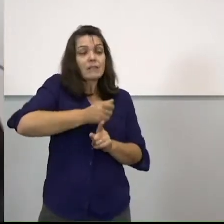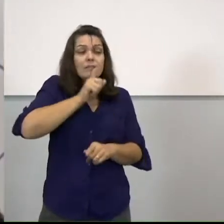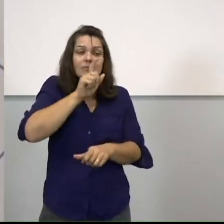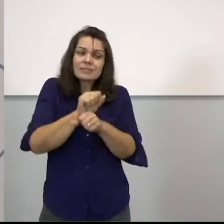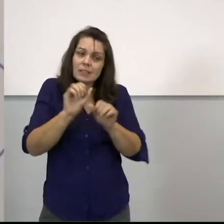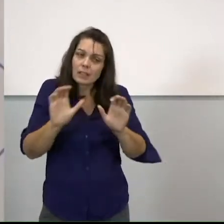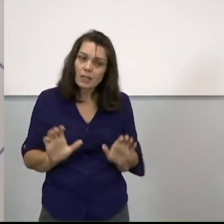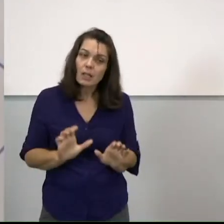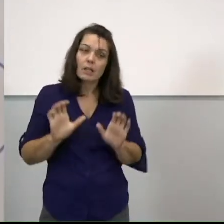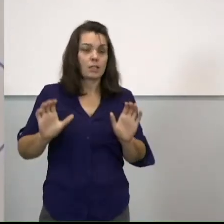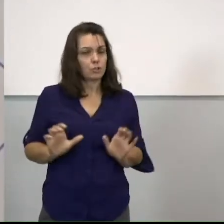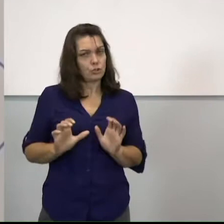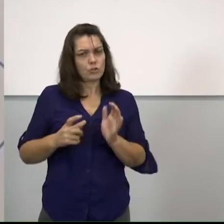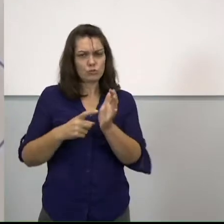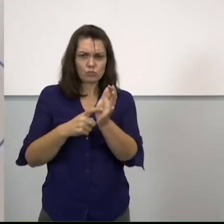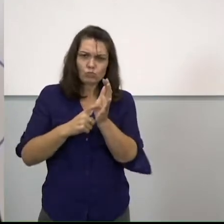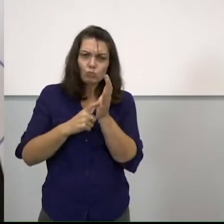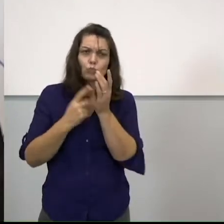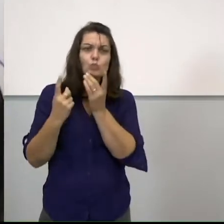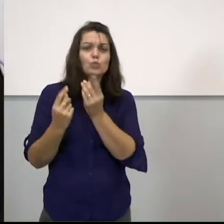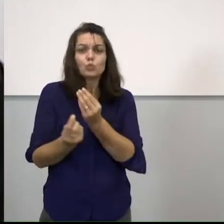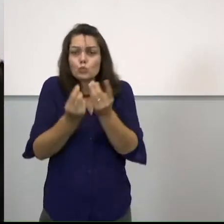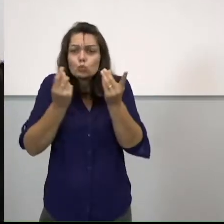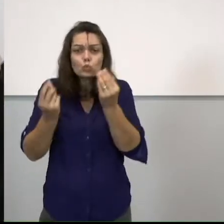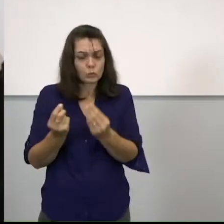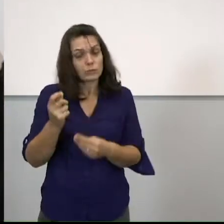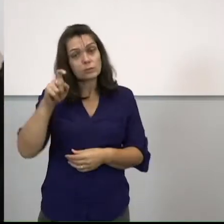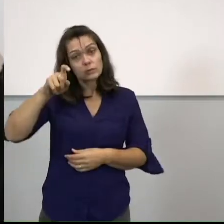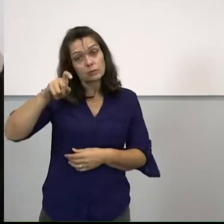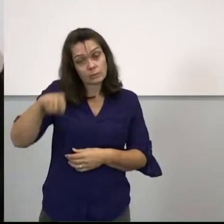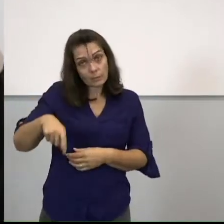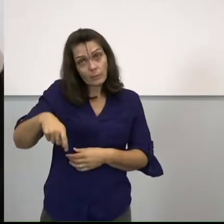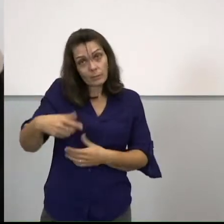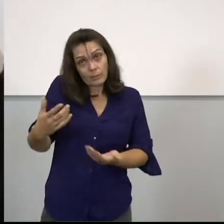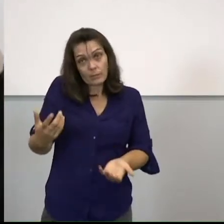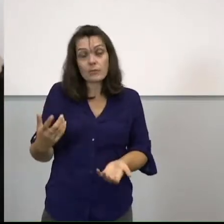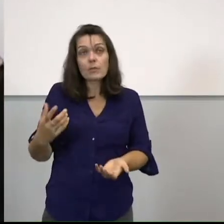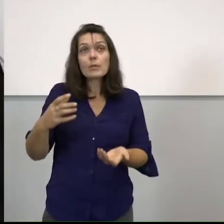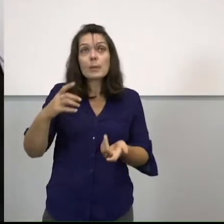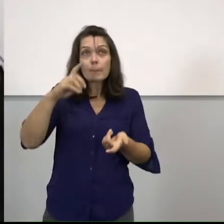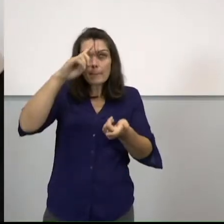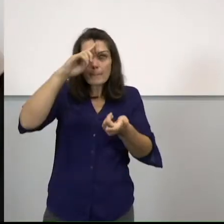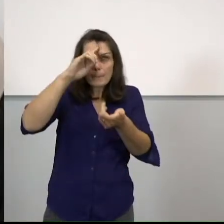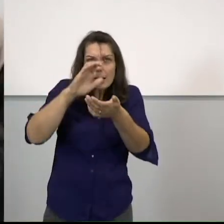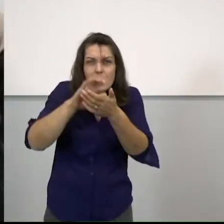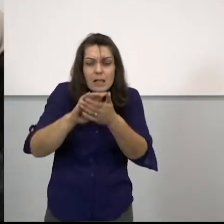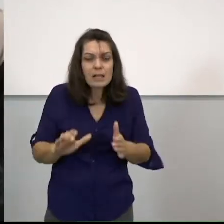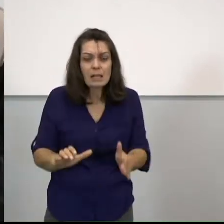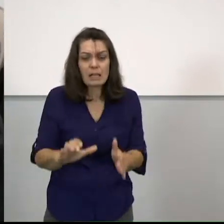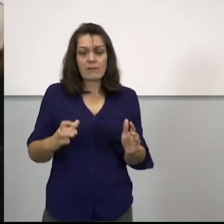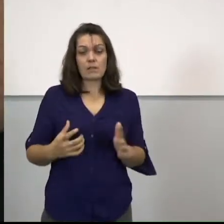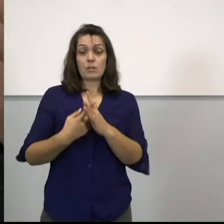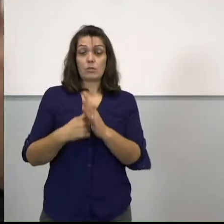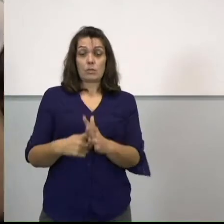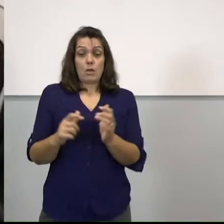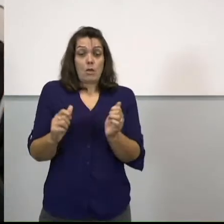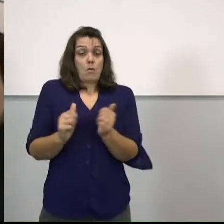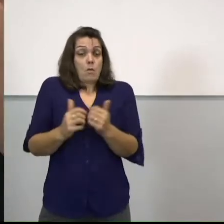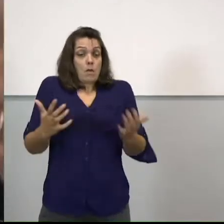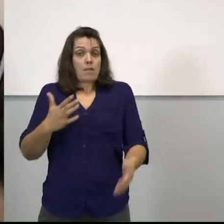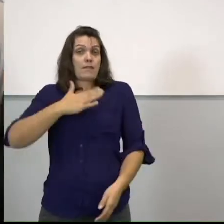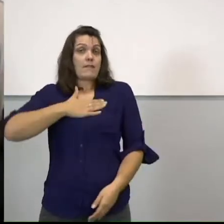It's something that you actively do. Believing starts with a positive